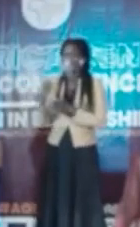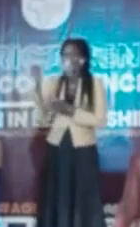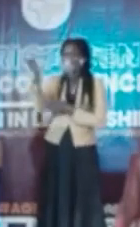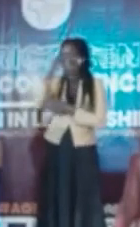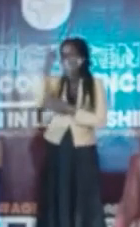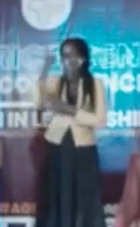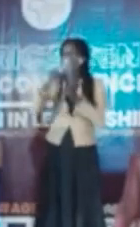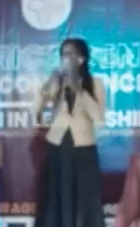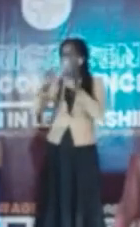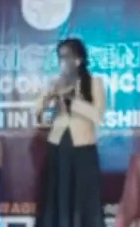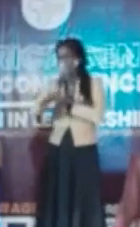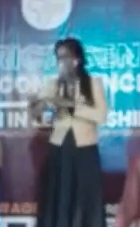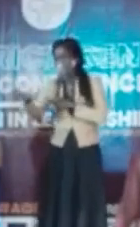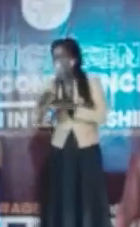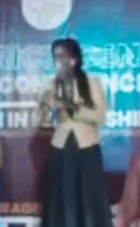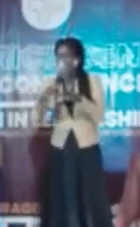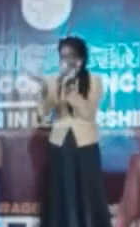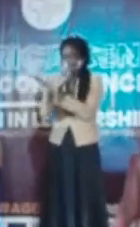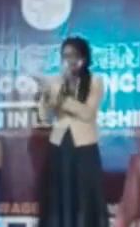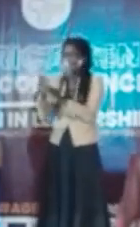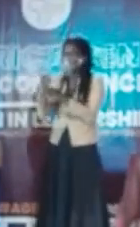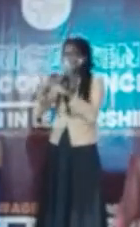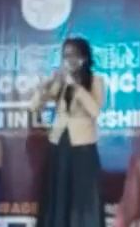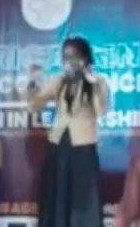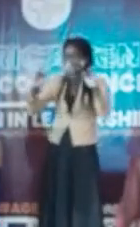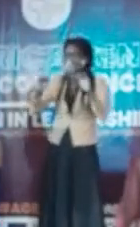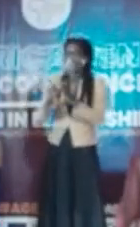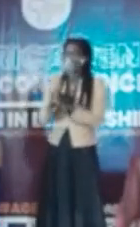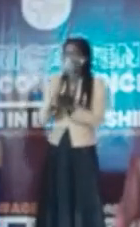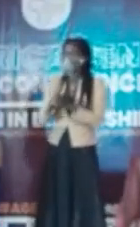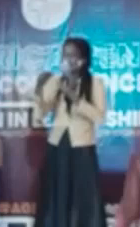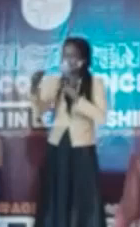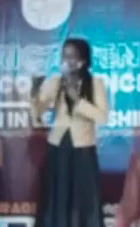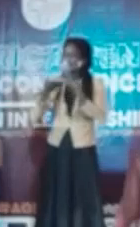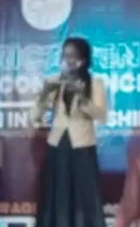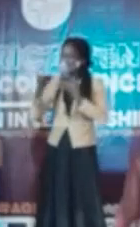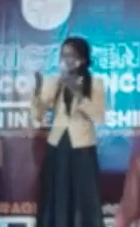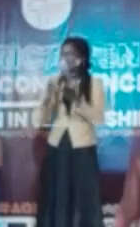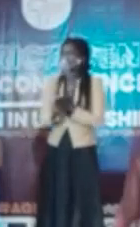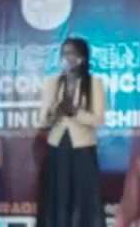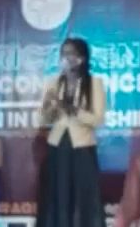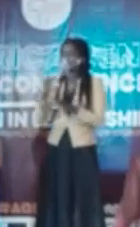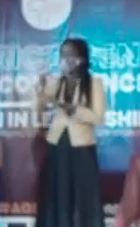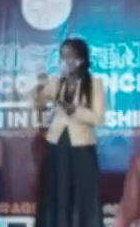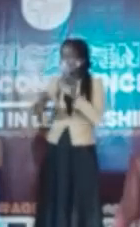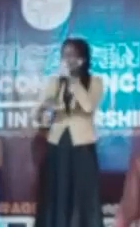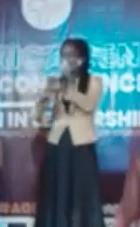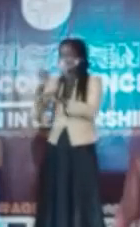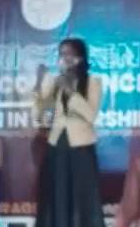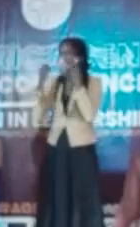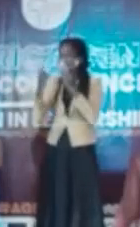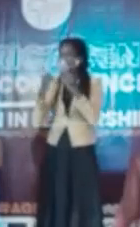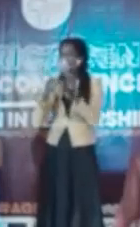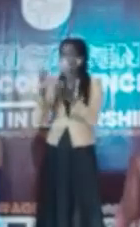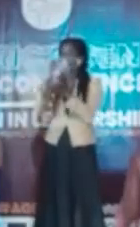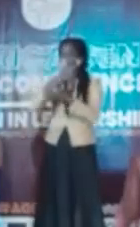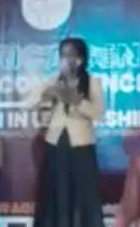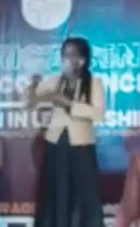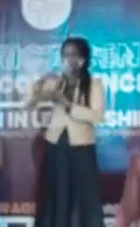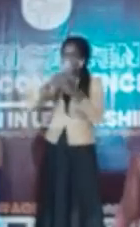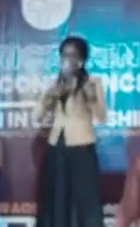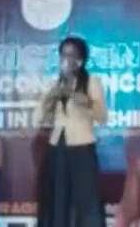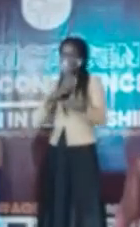national policy engagement that aim to highlight issues affecting women in the agriculture sector, but